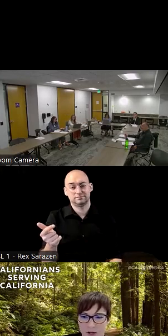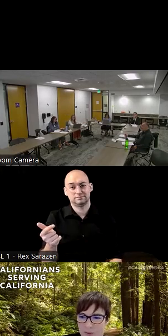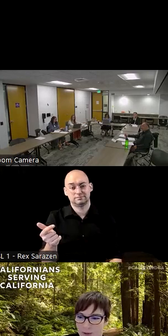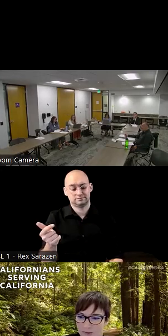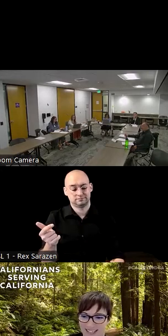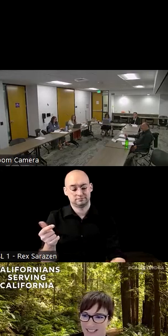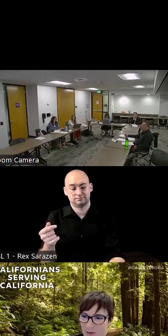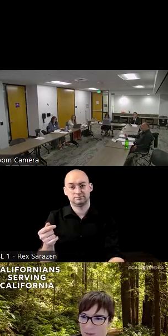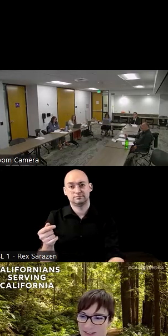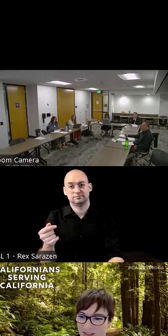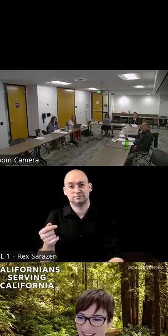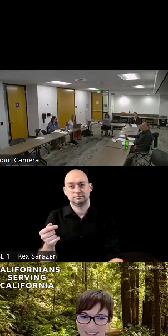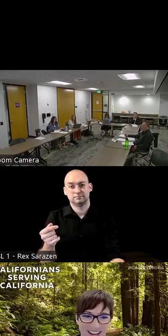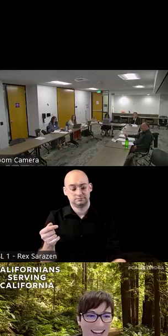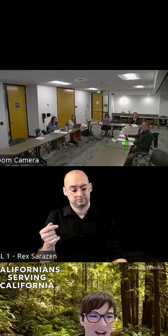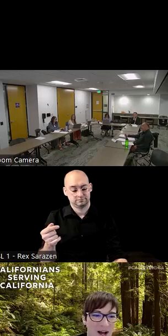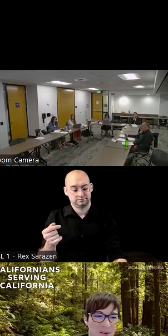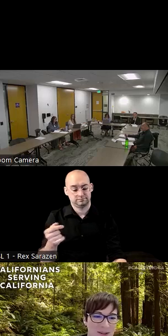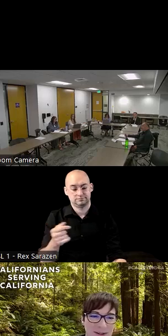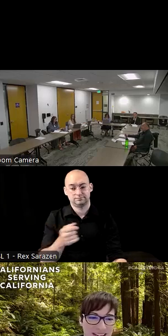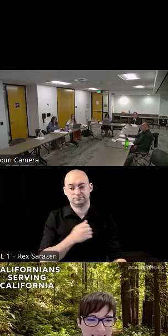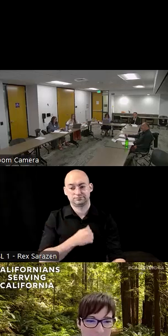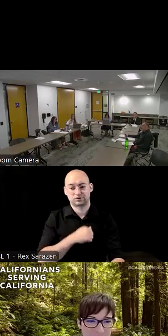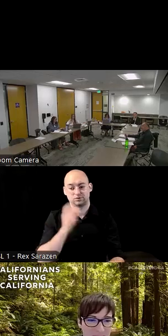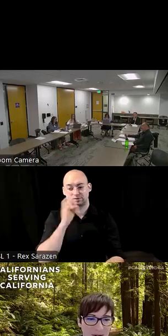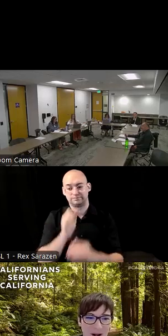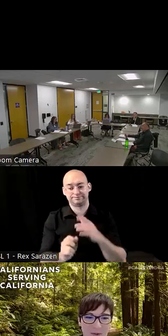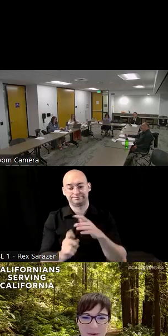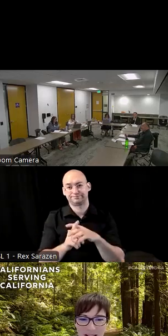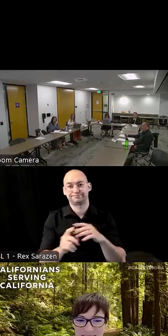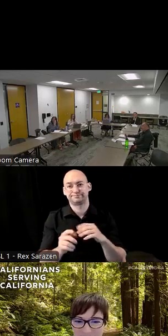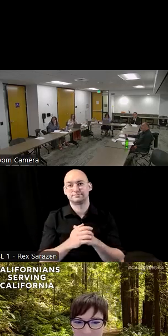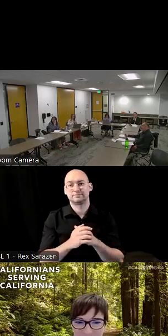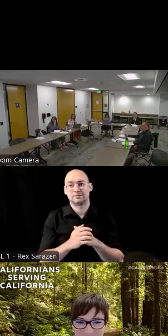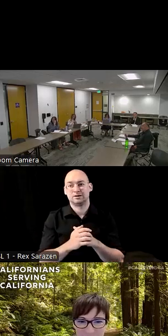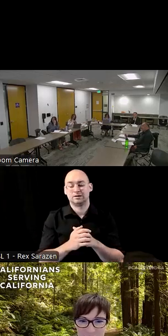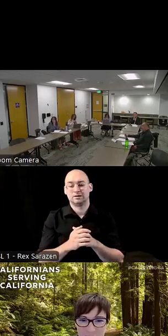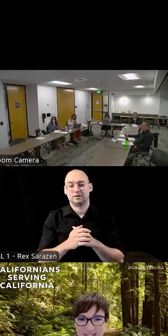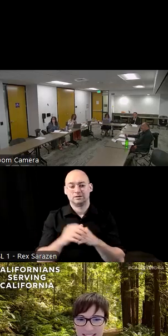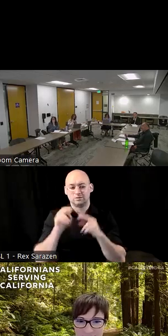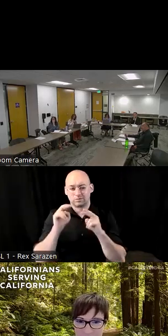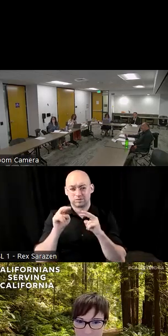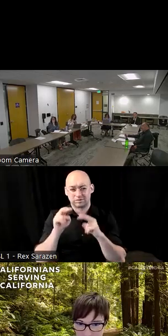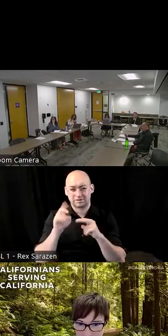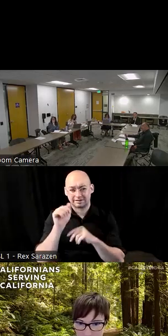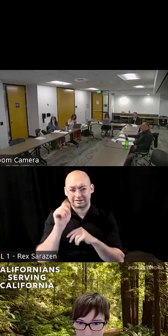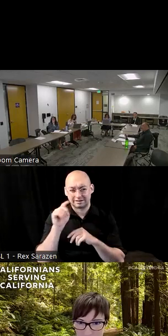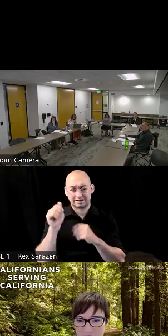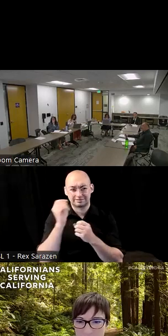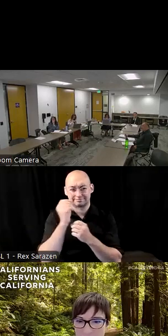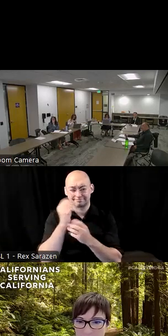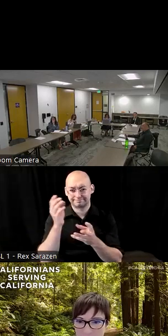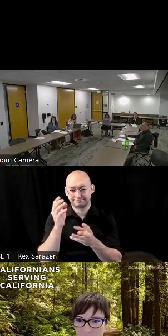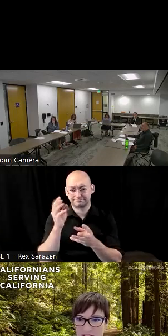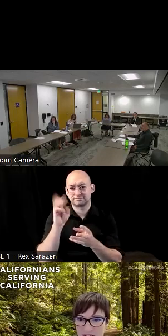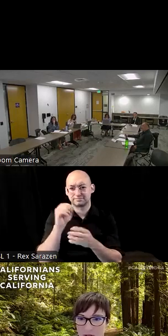sorry, I just got a weird notification. I don't know if anyone saw that. Okay. On the flip side of that, when we graph the data looking at individuals 60 years and older, the